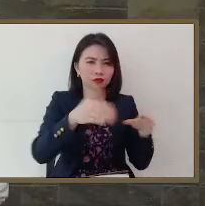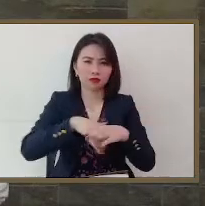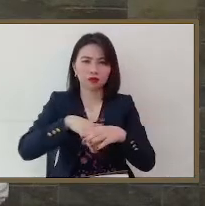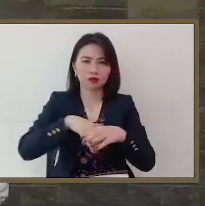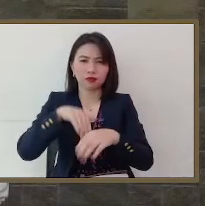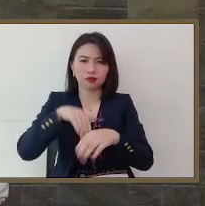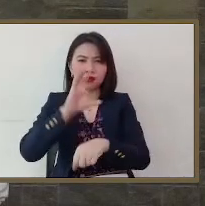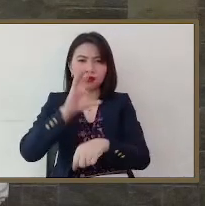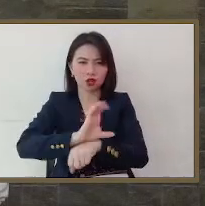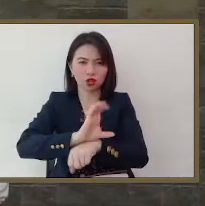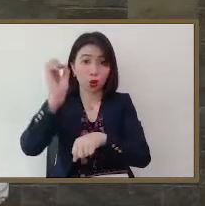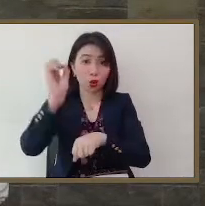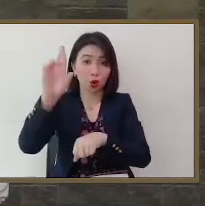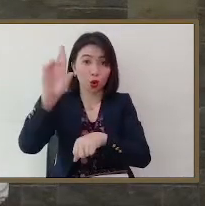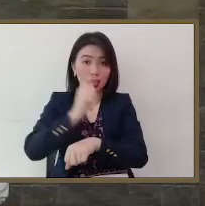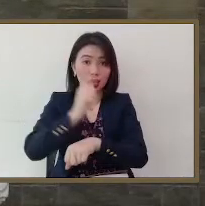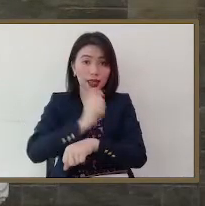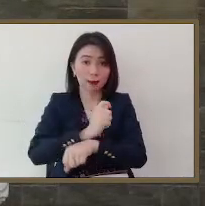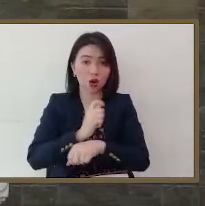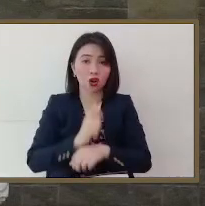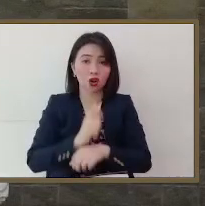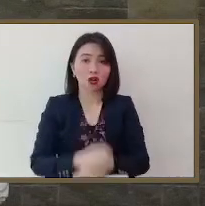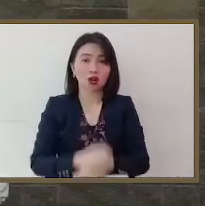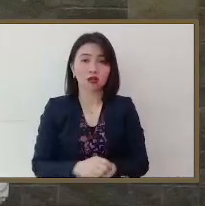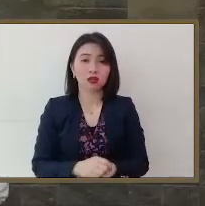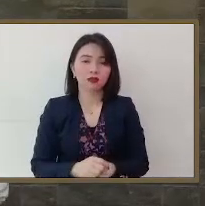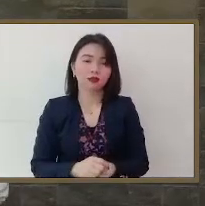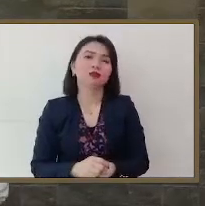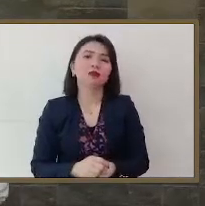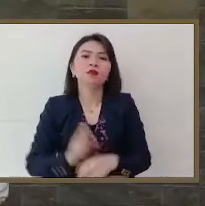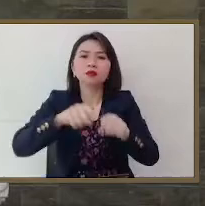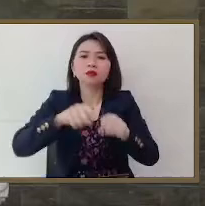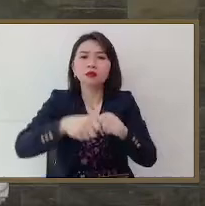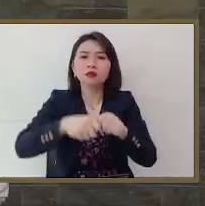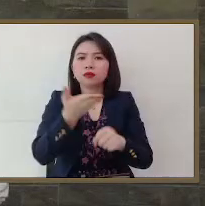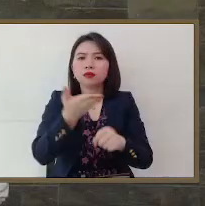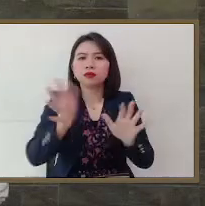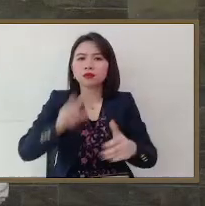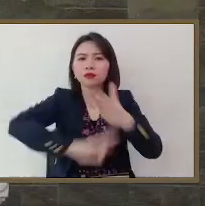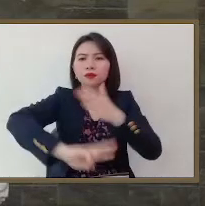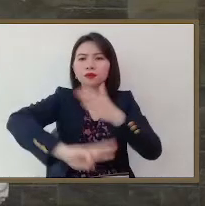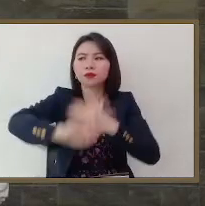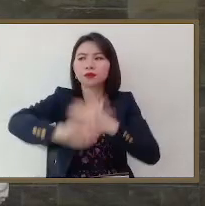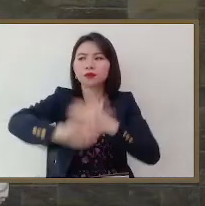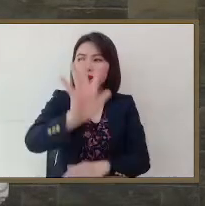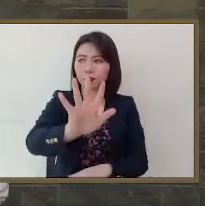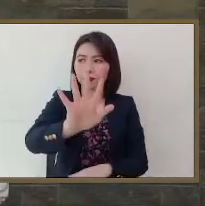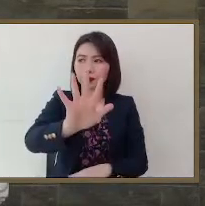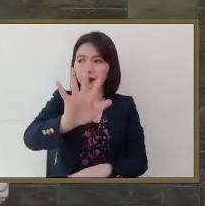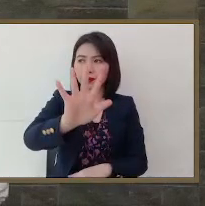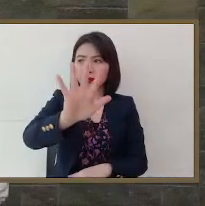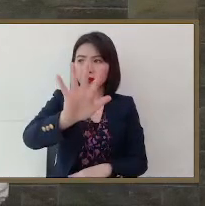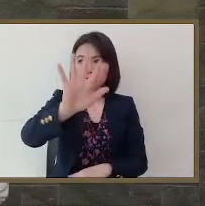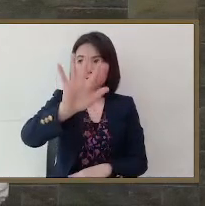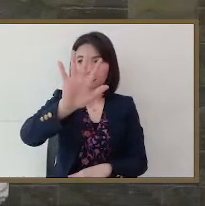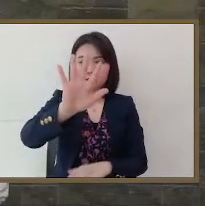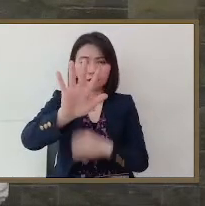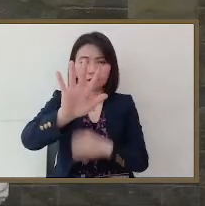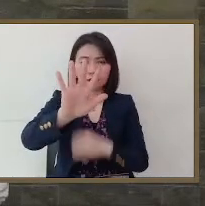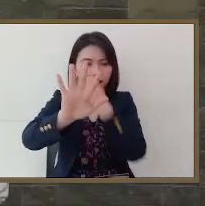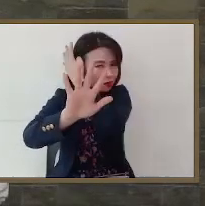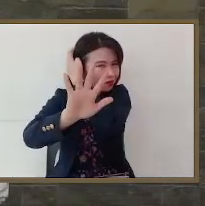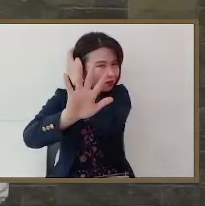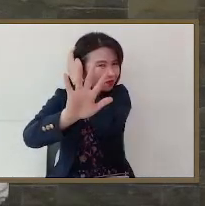temple? Alright? Now, so makikita po natin in verse number 5, ang sabi ng Biblia, then the devil taketh him up into